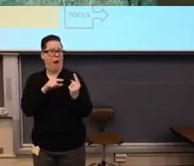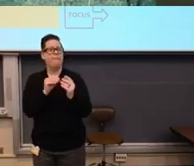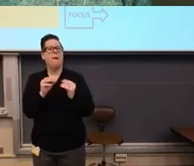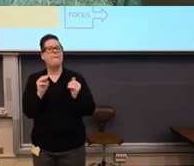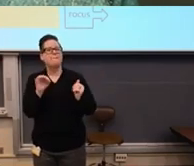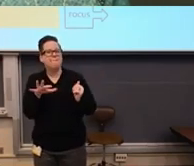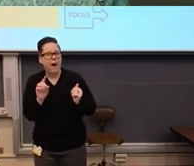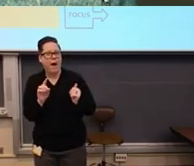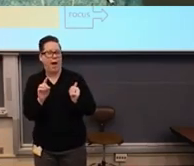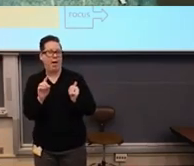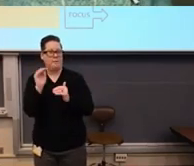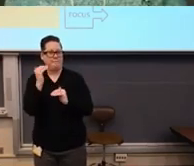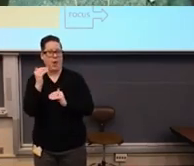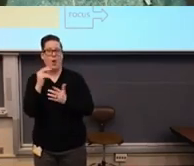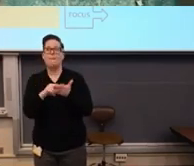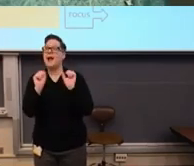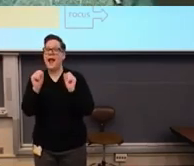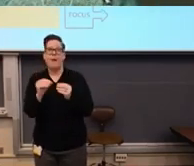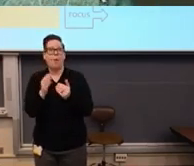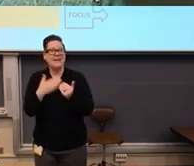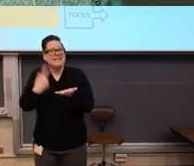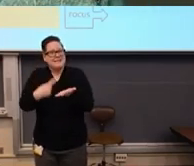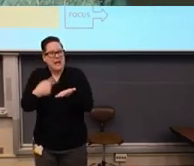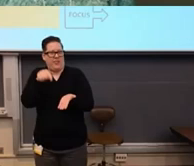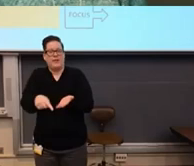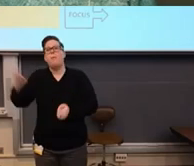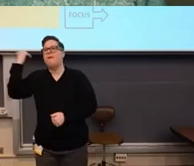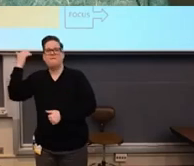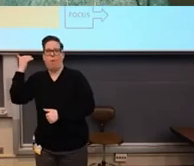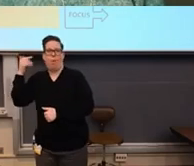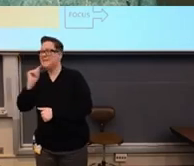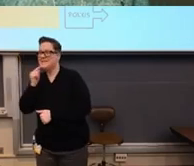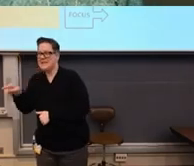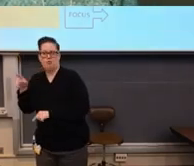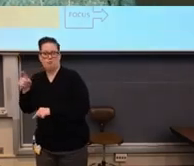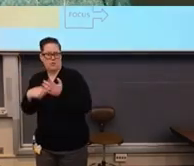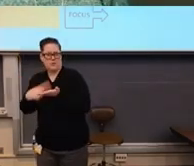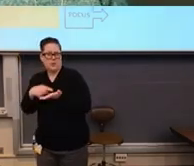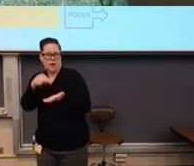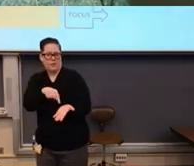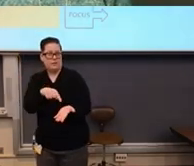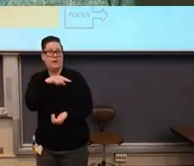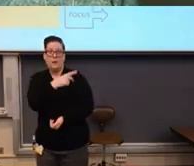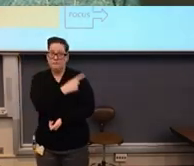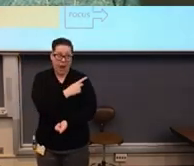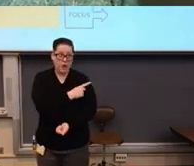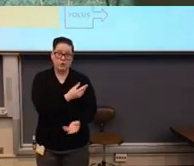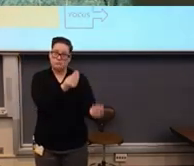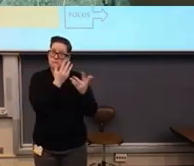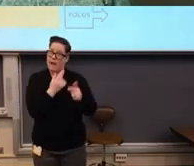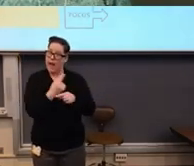lot more of these conversations that we couldn't have before. So can the patient provide accurate